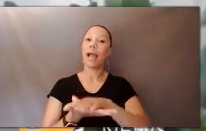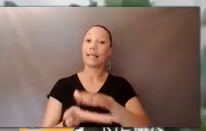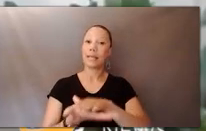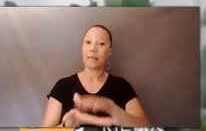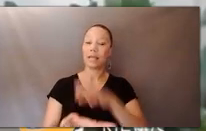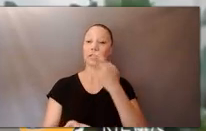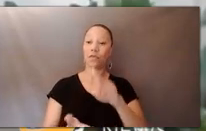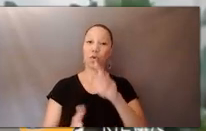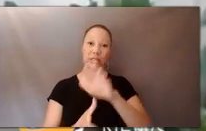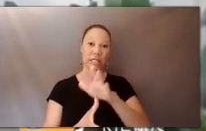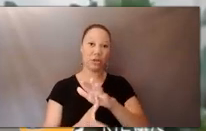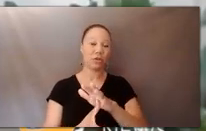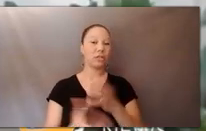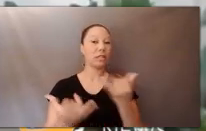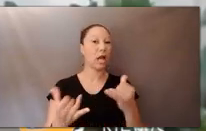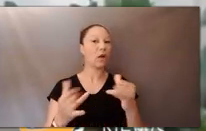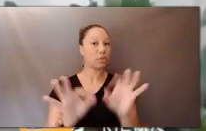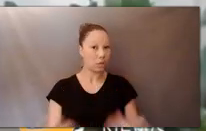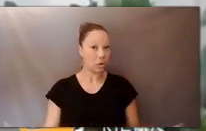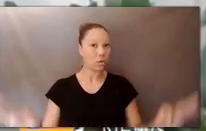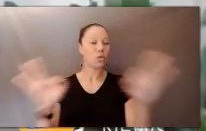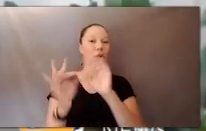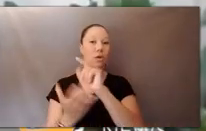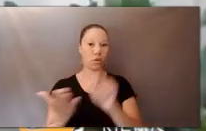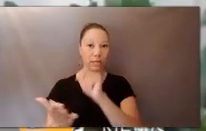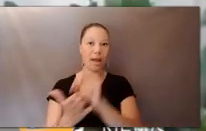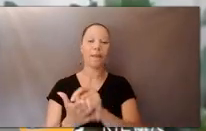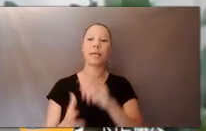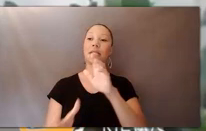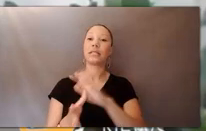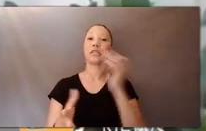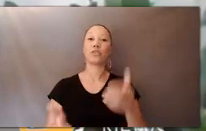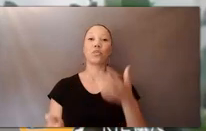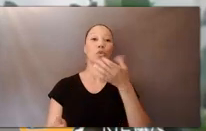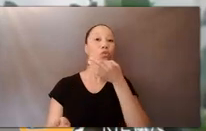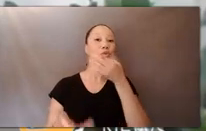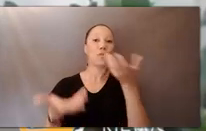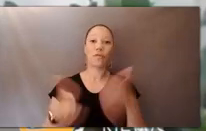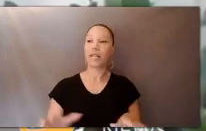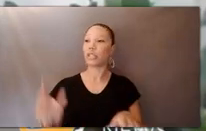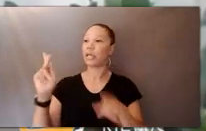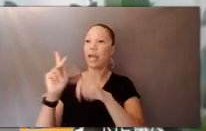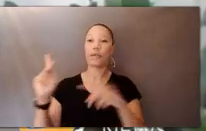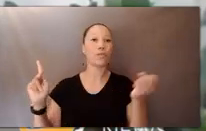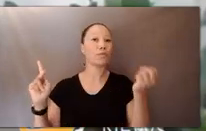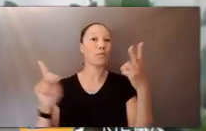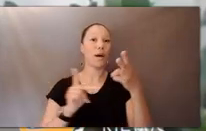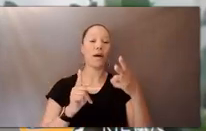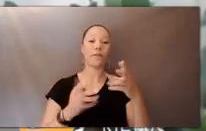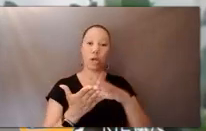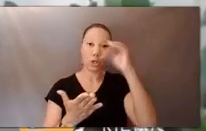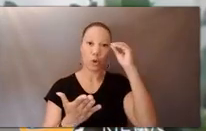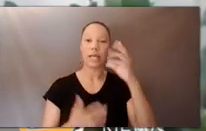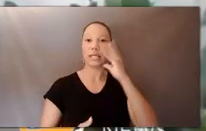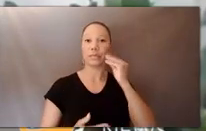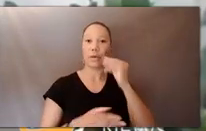seniors, this is a critical time in their lives. They're finishing up their K through 12, their whole learning experience. They're going